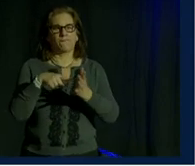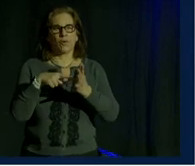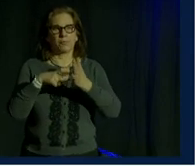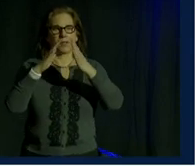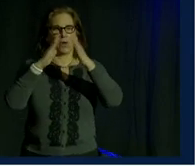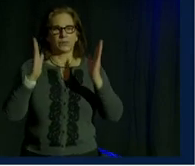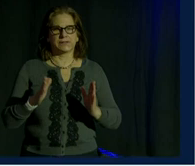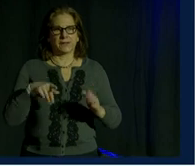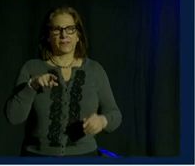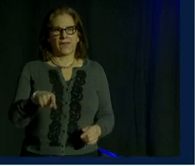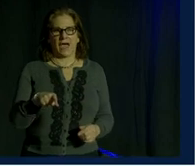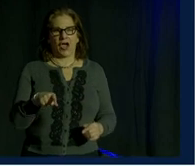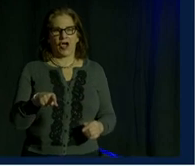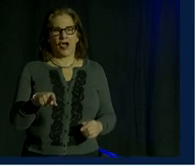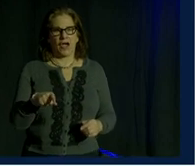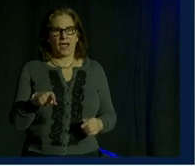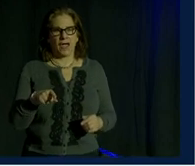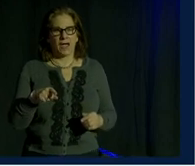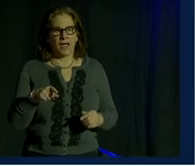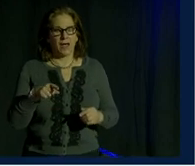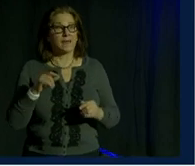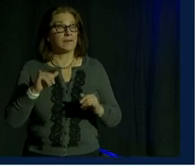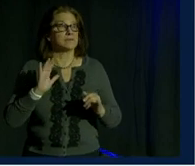towards the mayor's housing goals.